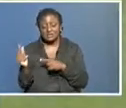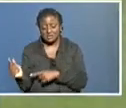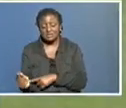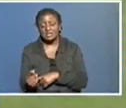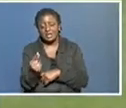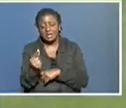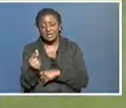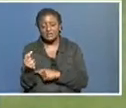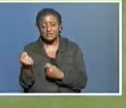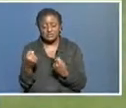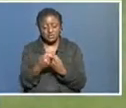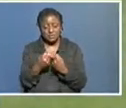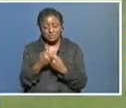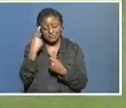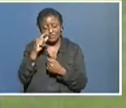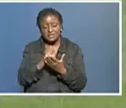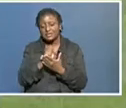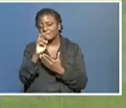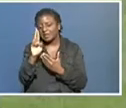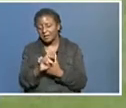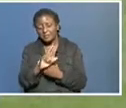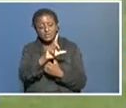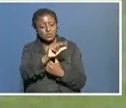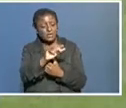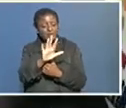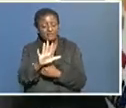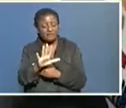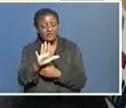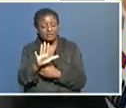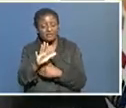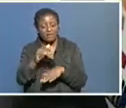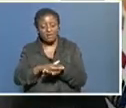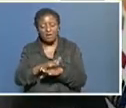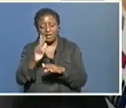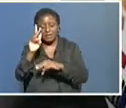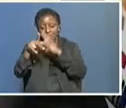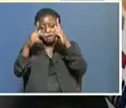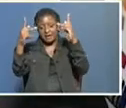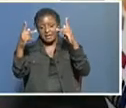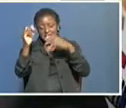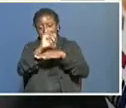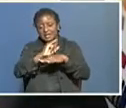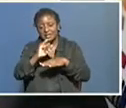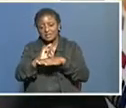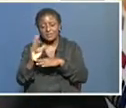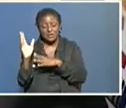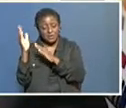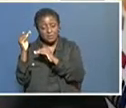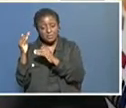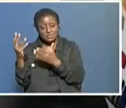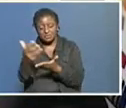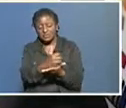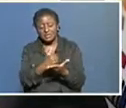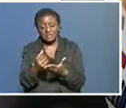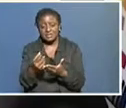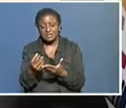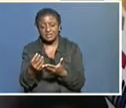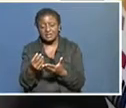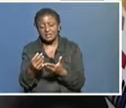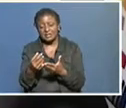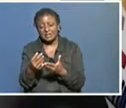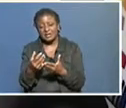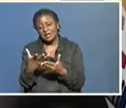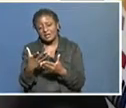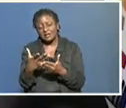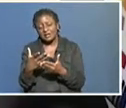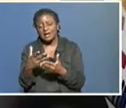for September 25th at the Ocean Club course on Paradise Island. In this tournament, we're hoping to raise as much as $100,000. And if we can